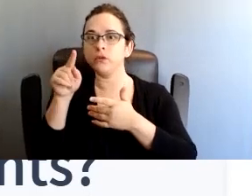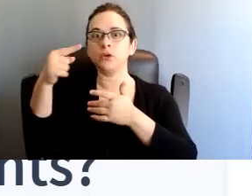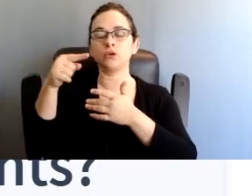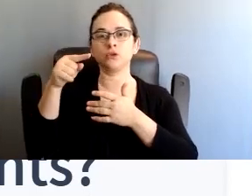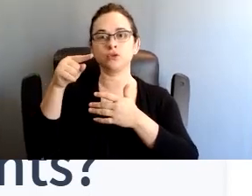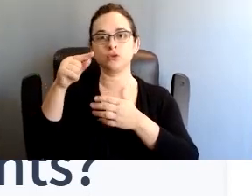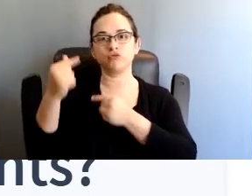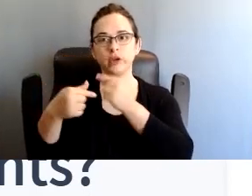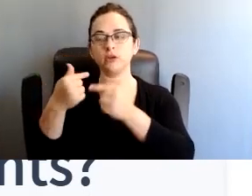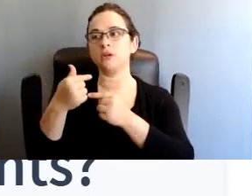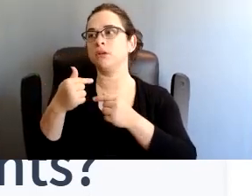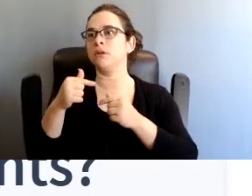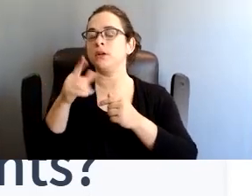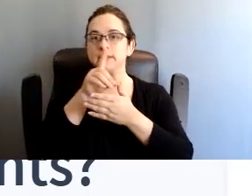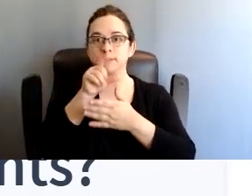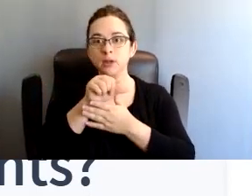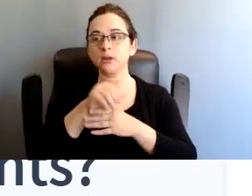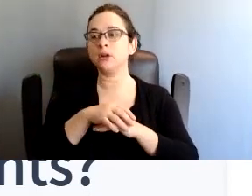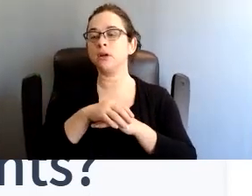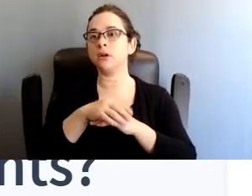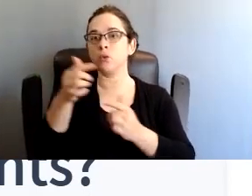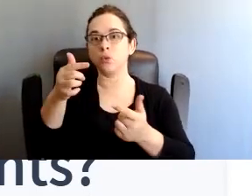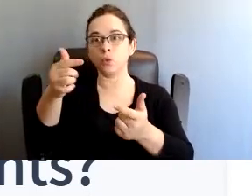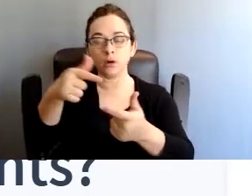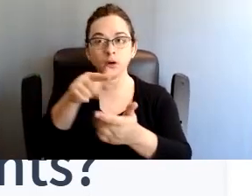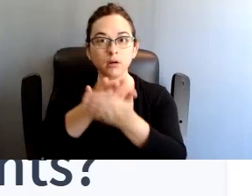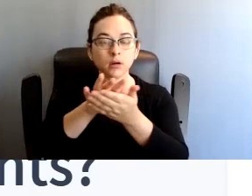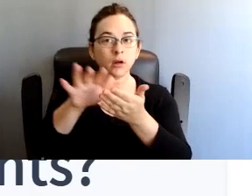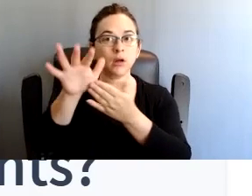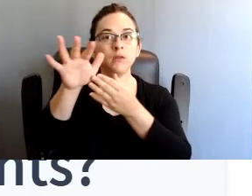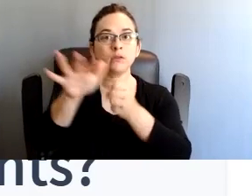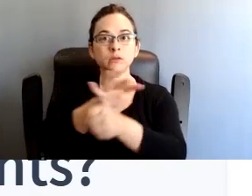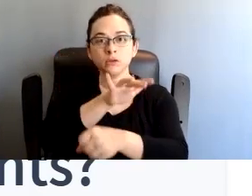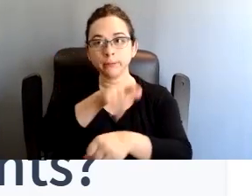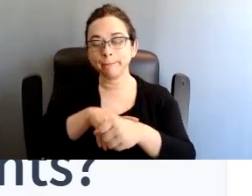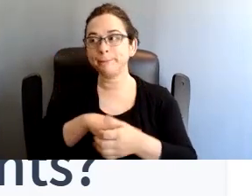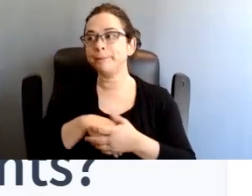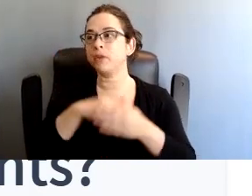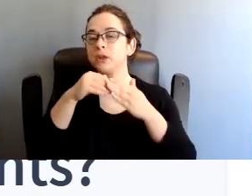you coming full time? Do you have less than 60 units?